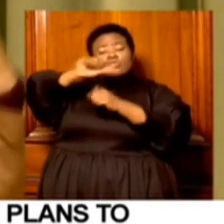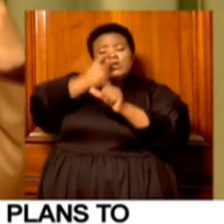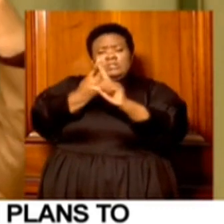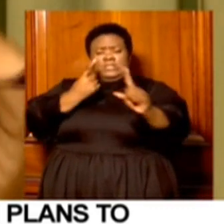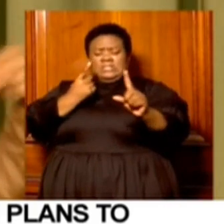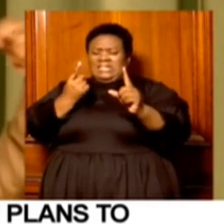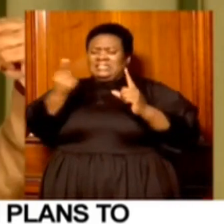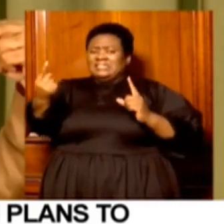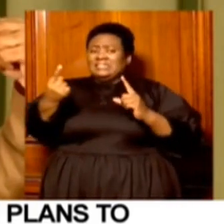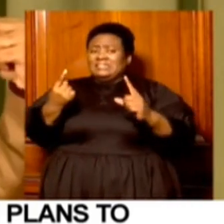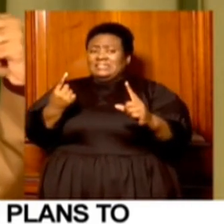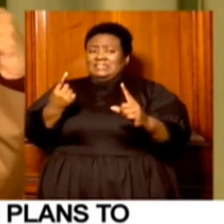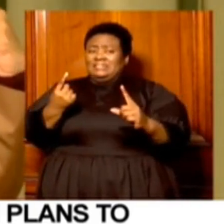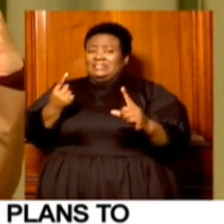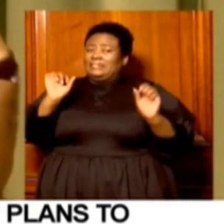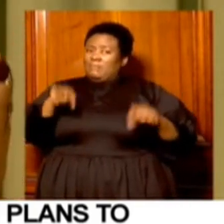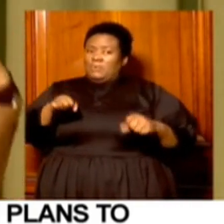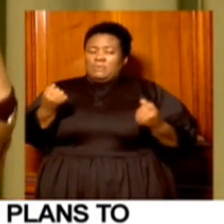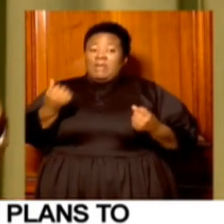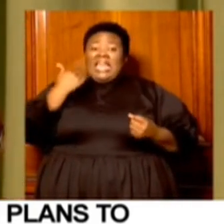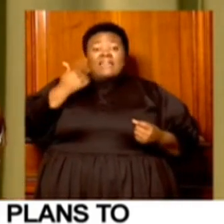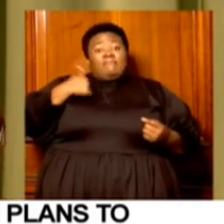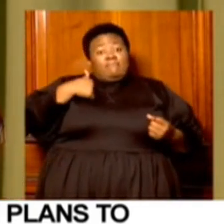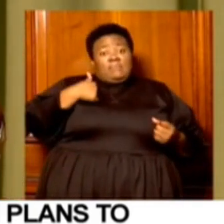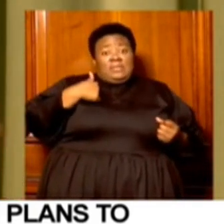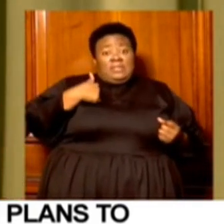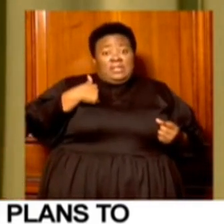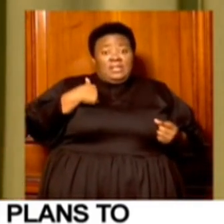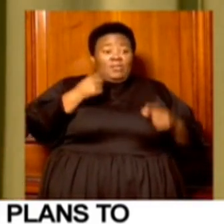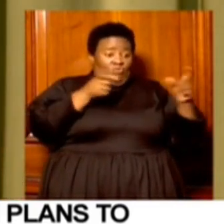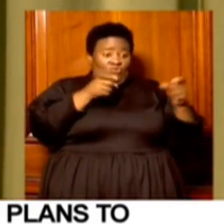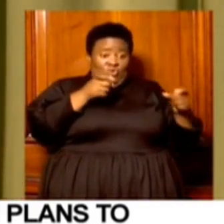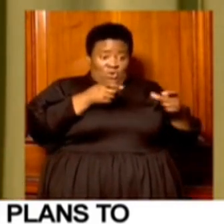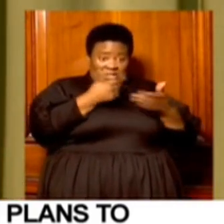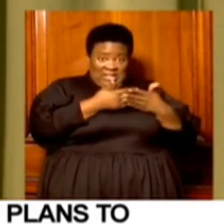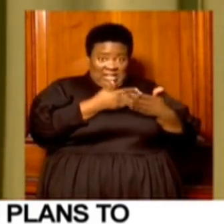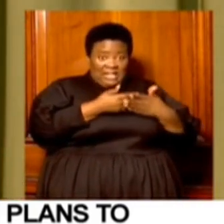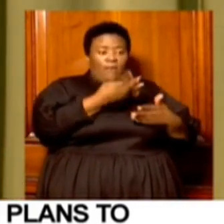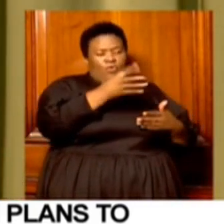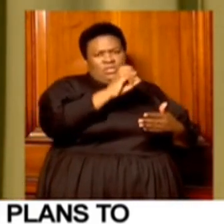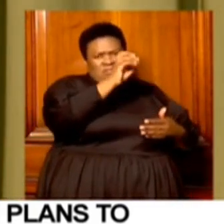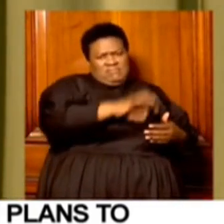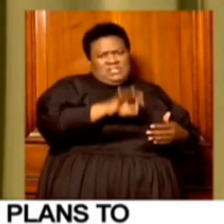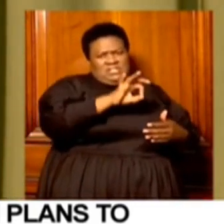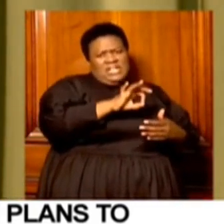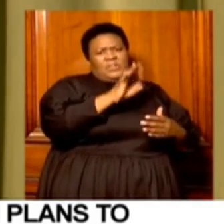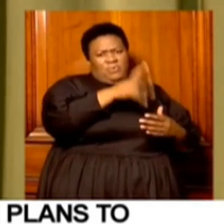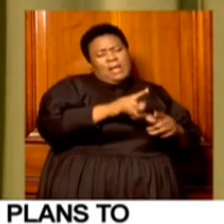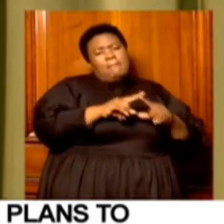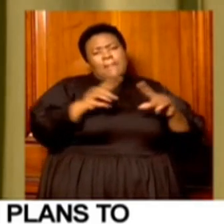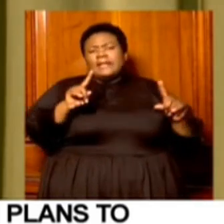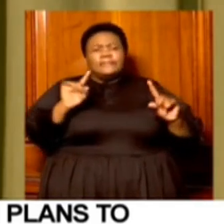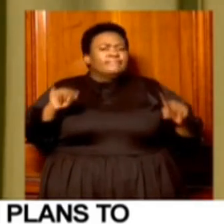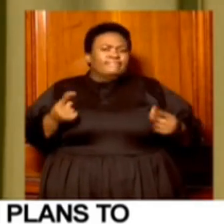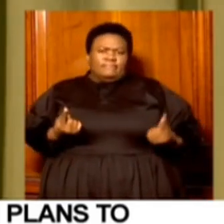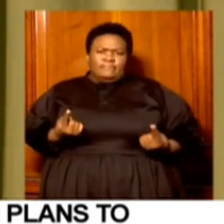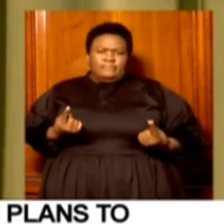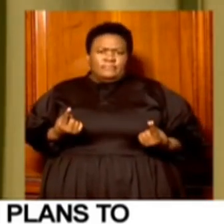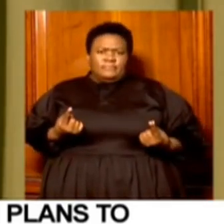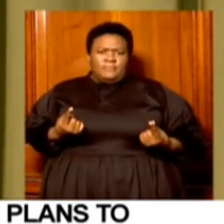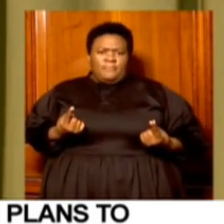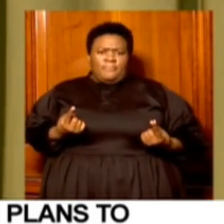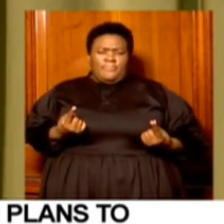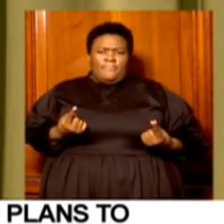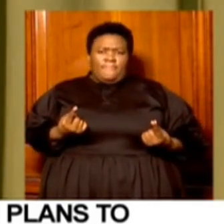say ventilators, because we've been advised. Again, I don't want to get into that space because it's not